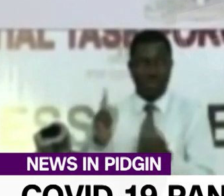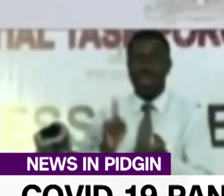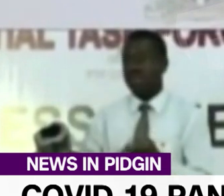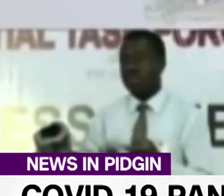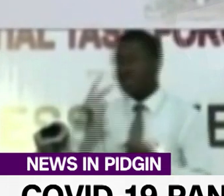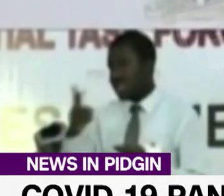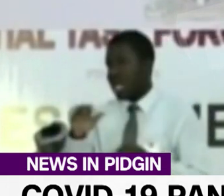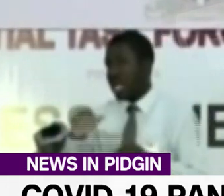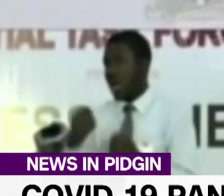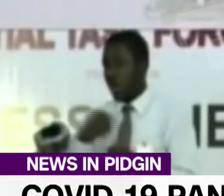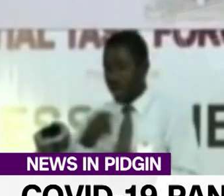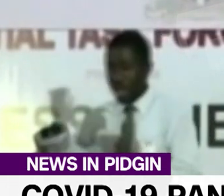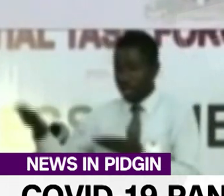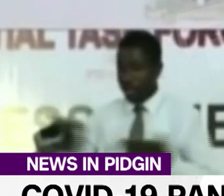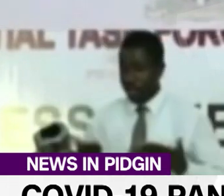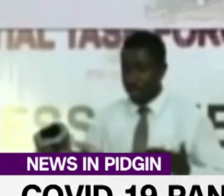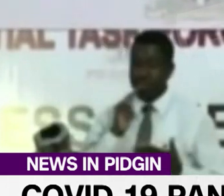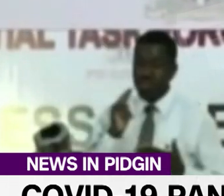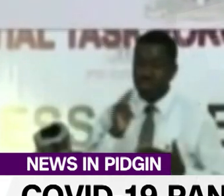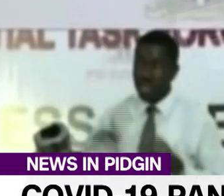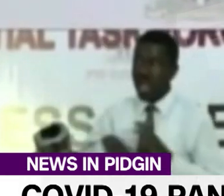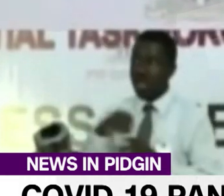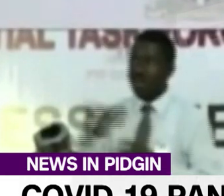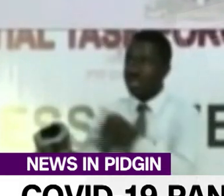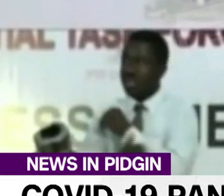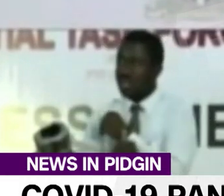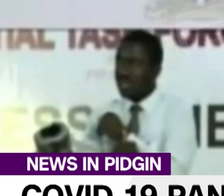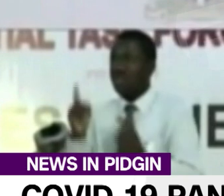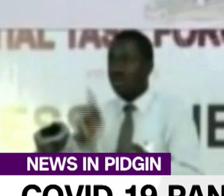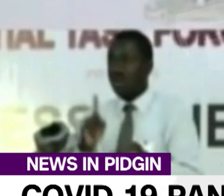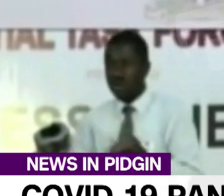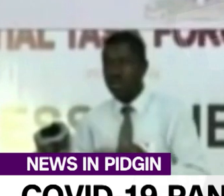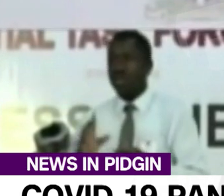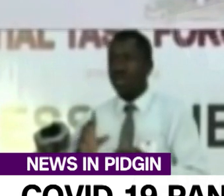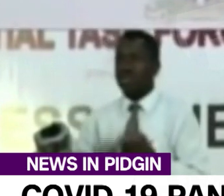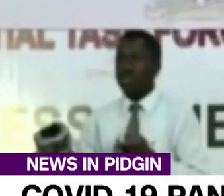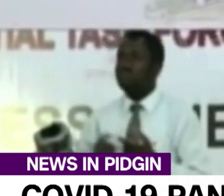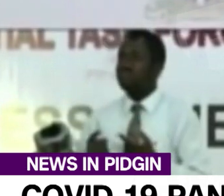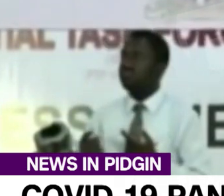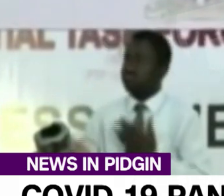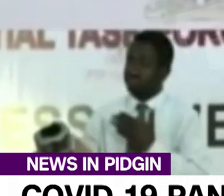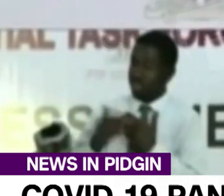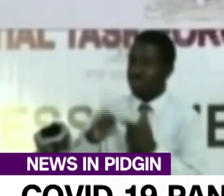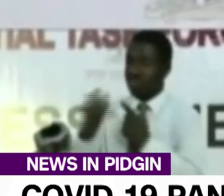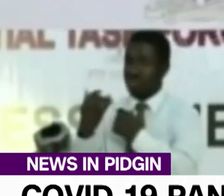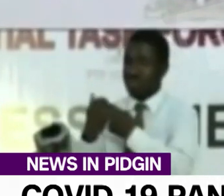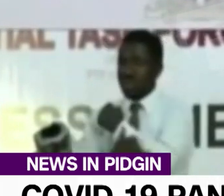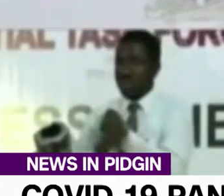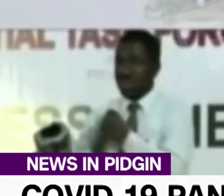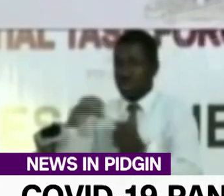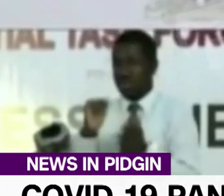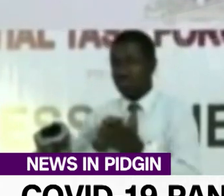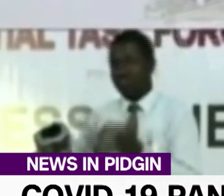Force for COVID-19 inside Abuja on Wednesday, Yan say 67 persons don't sharply summer come back for the